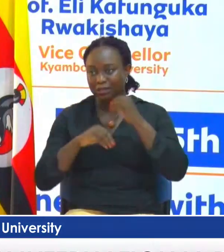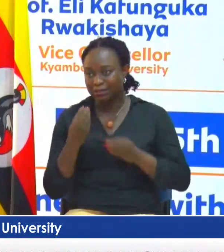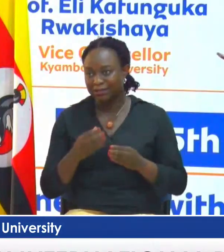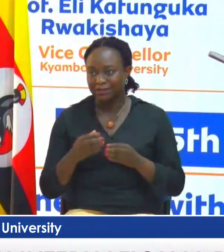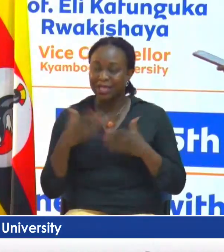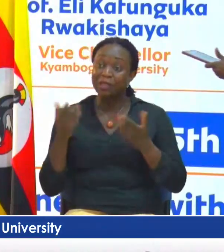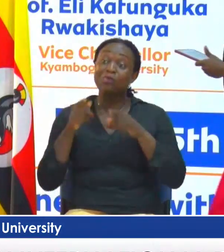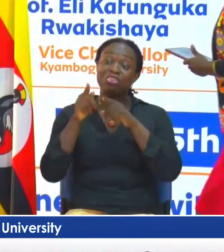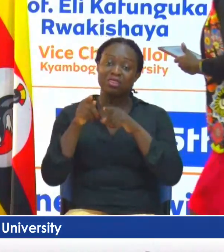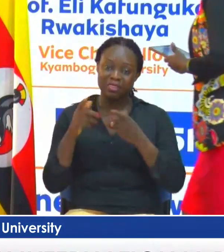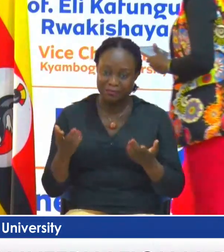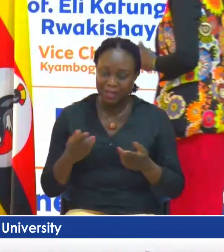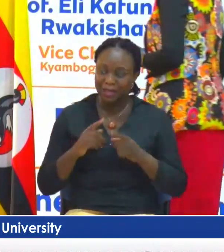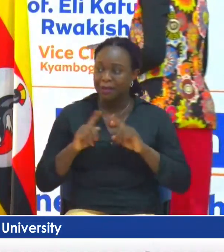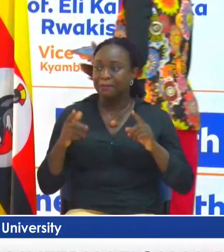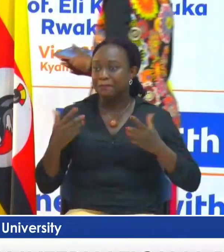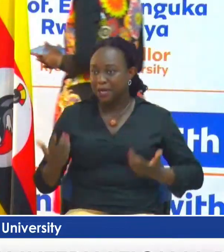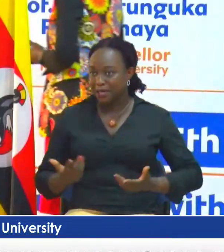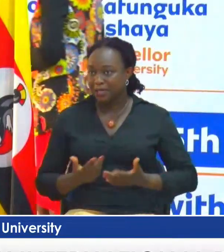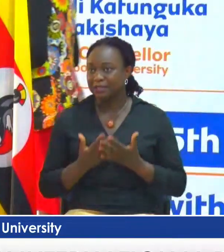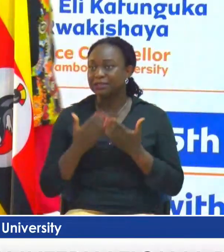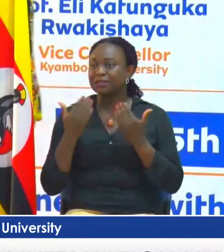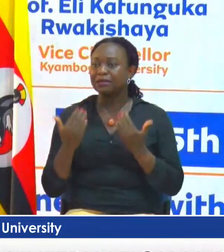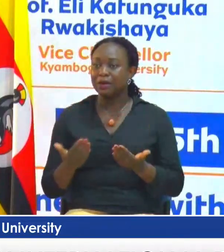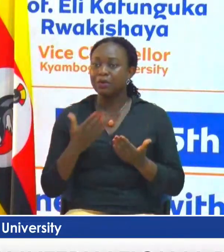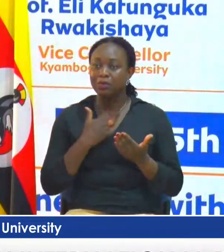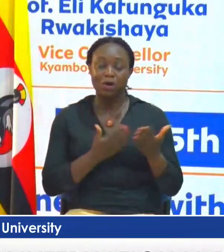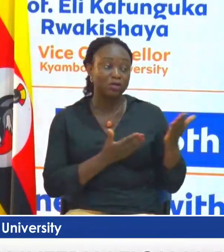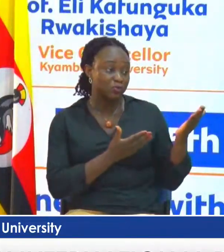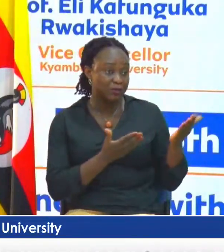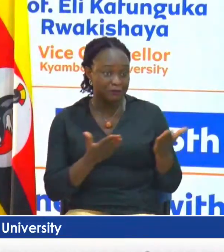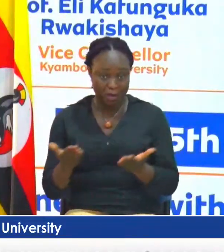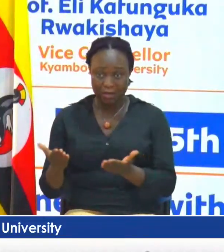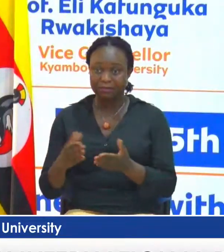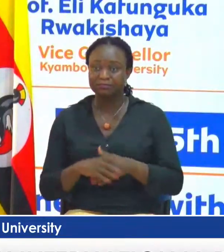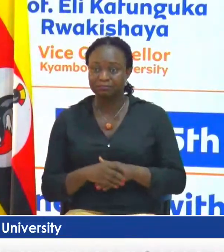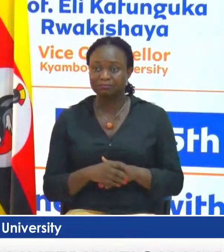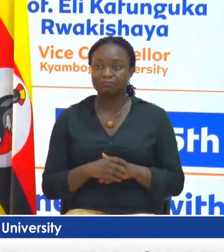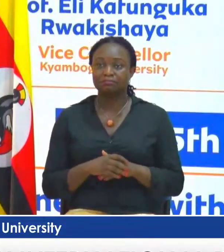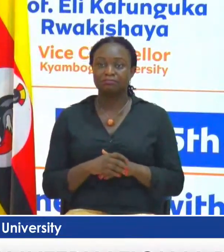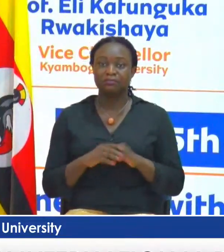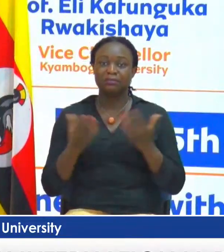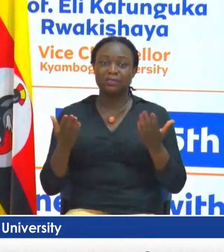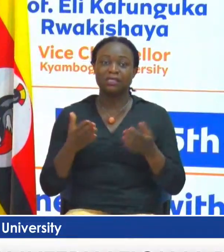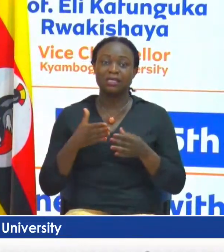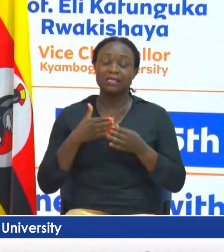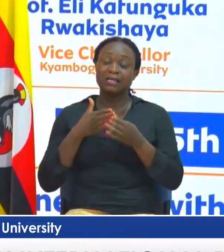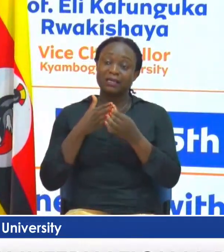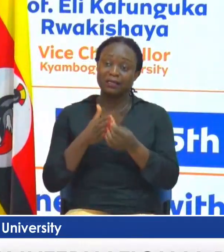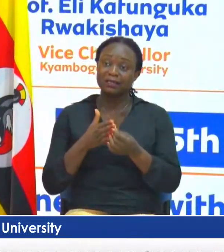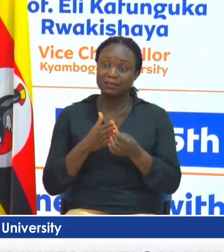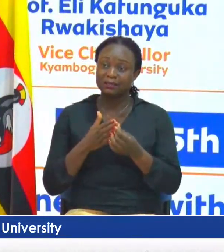just joking. And now I would like to invite the head.